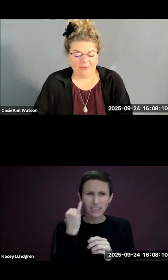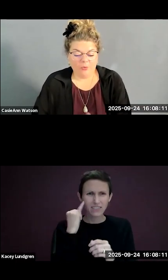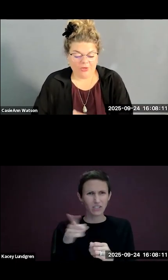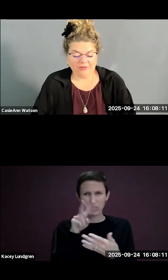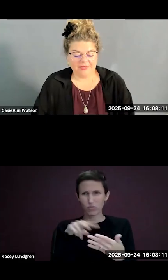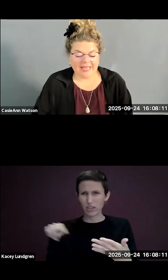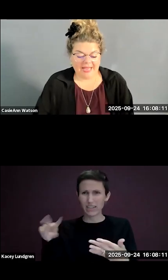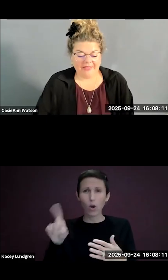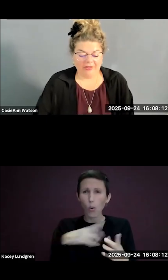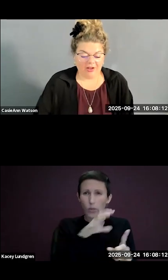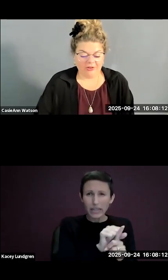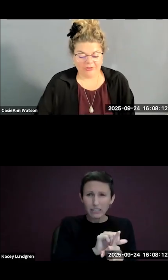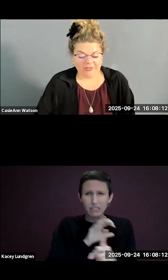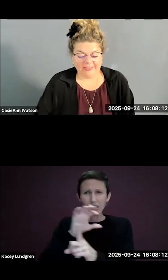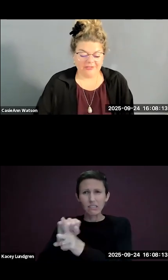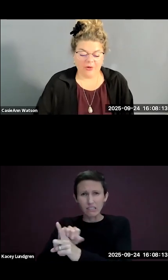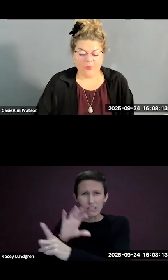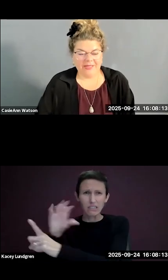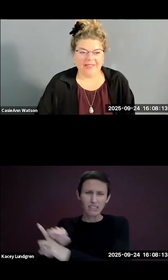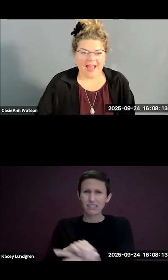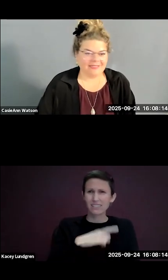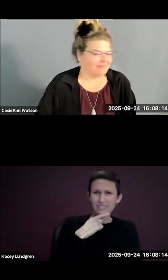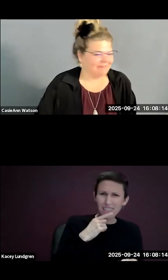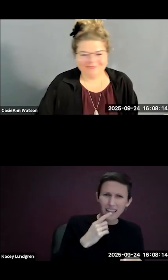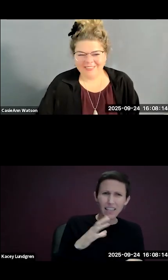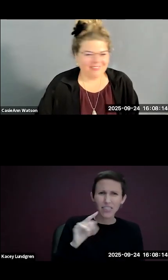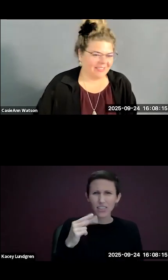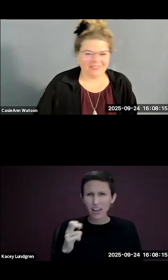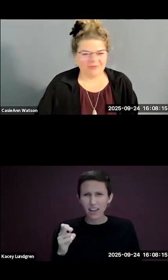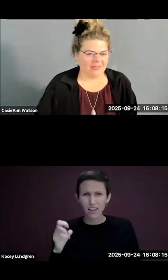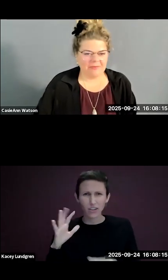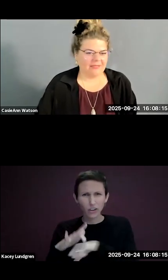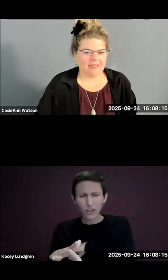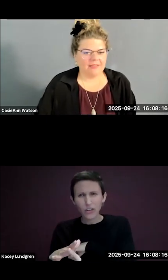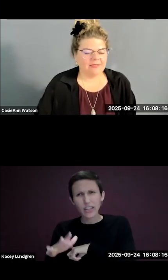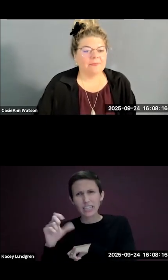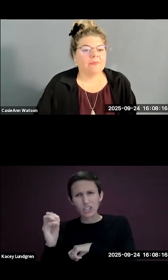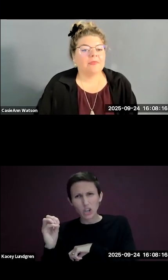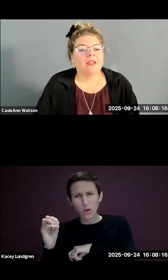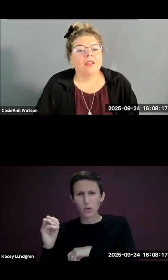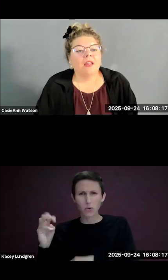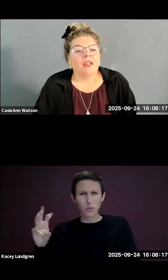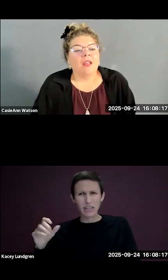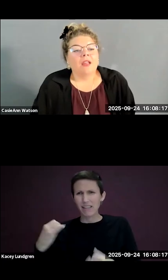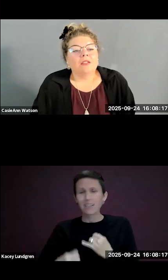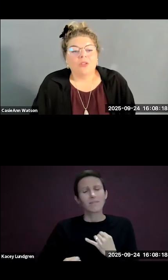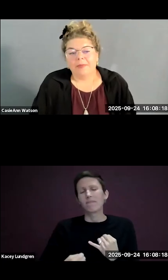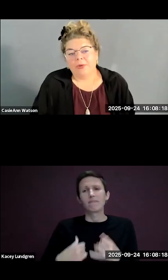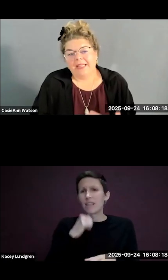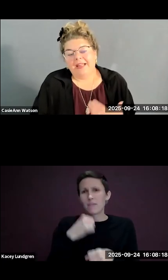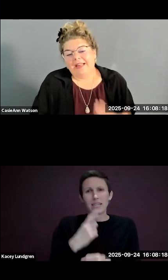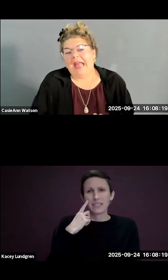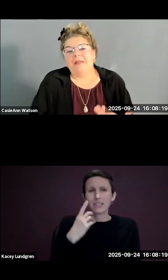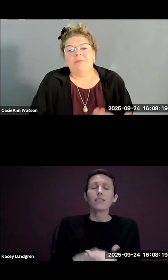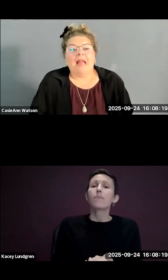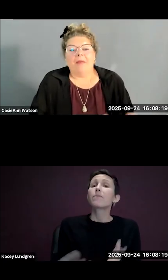other word, say, the, early, so, we, last, doesn't really make sense. So